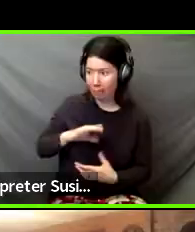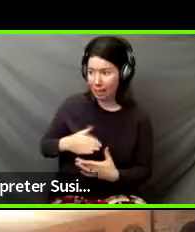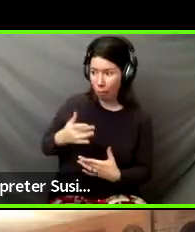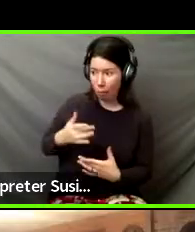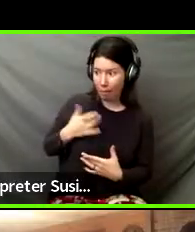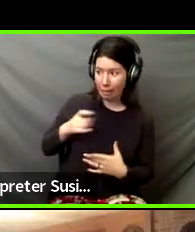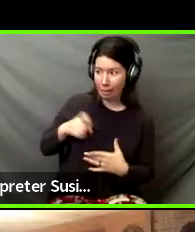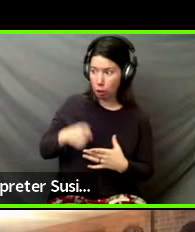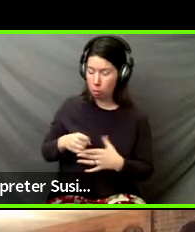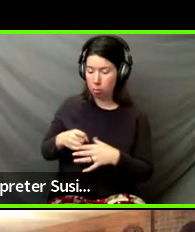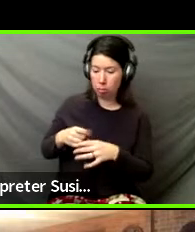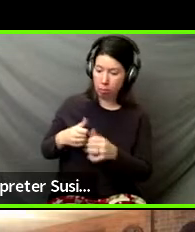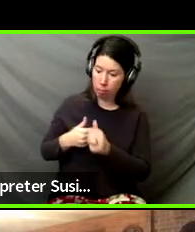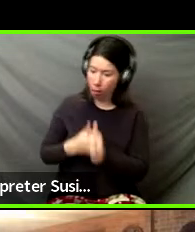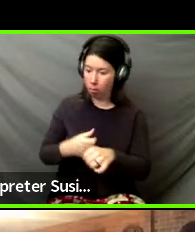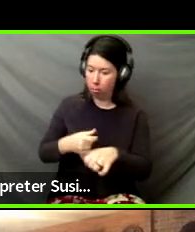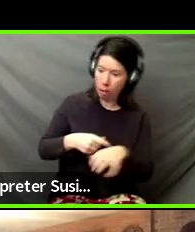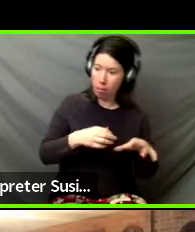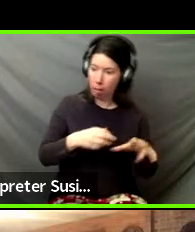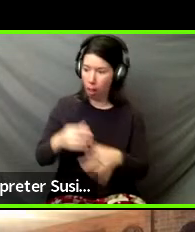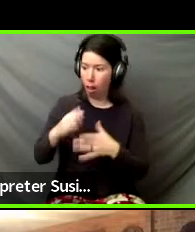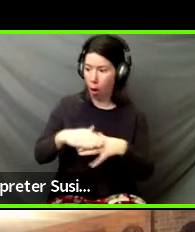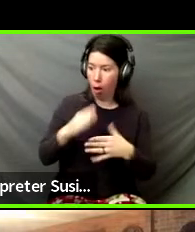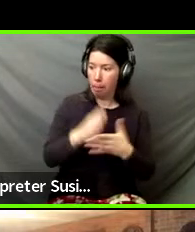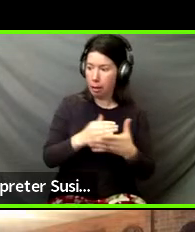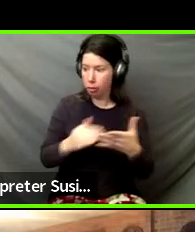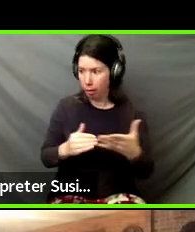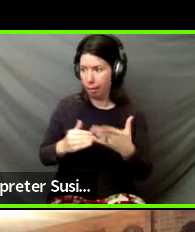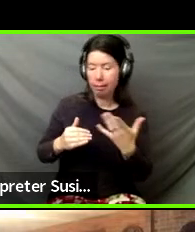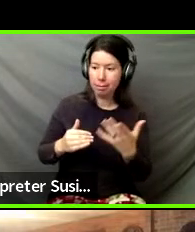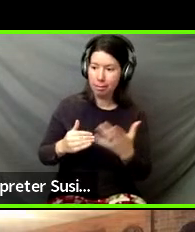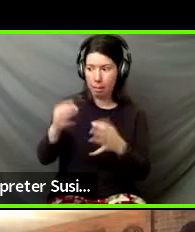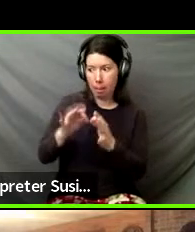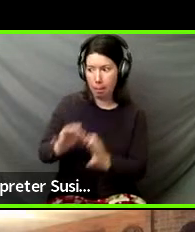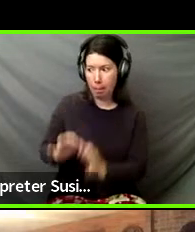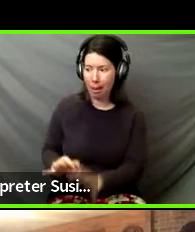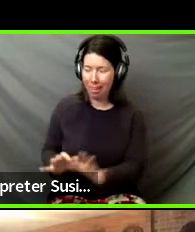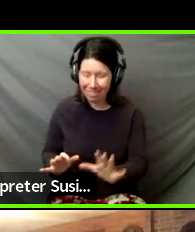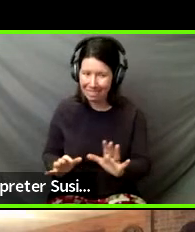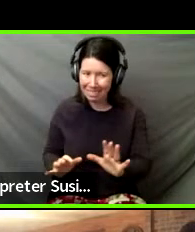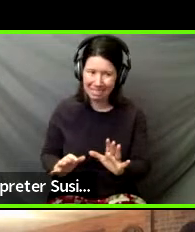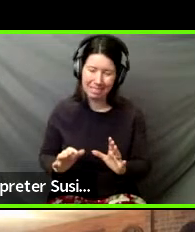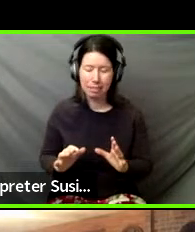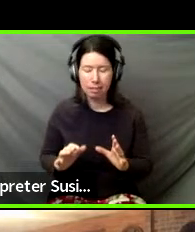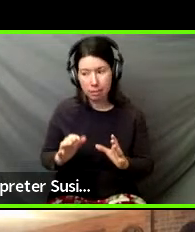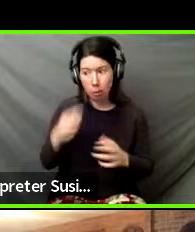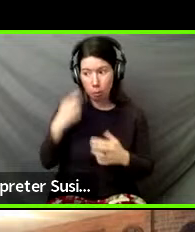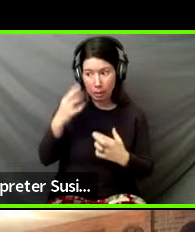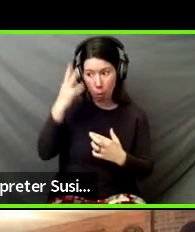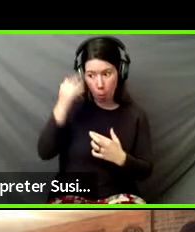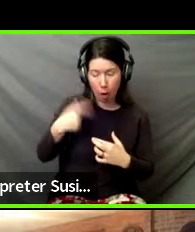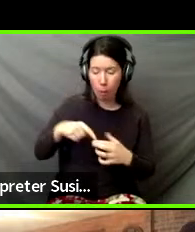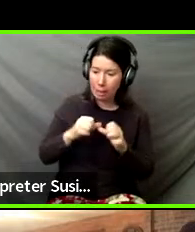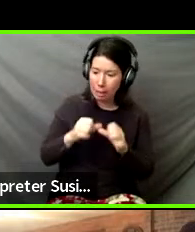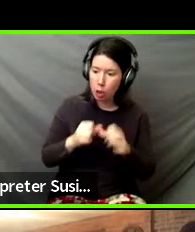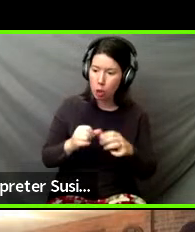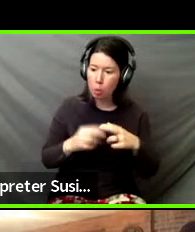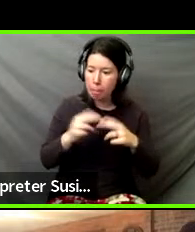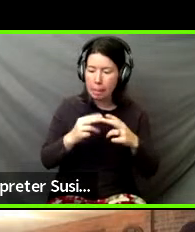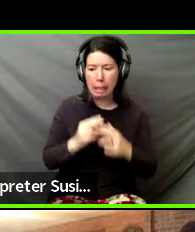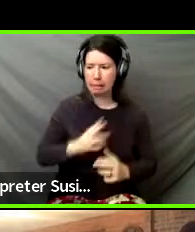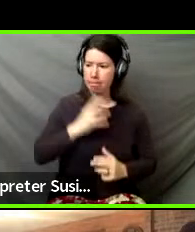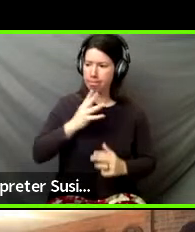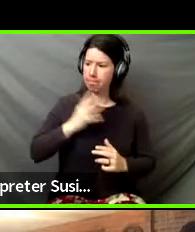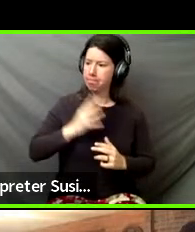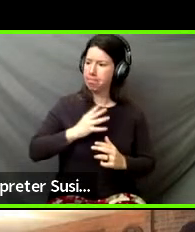do find one, please let me know, because I'm still looking. And so there's a reason that we continue to build these sophisticated projects across